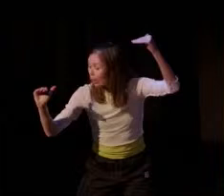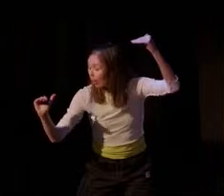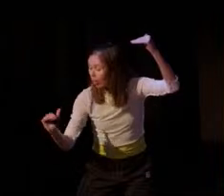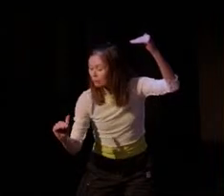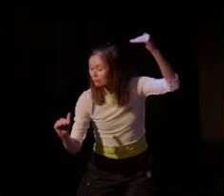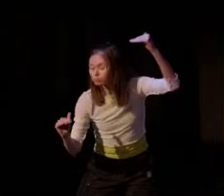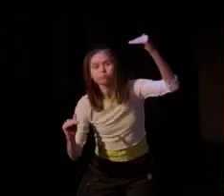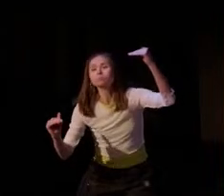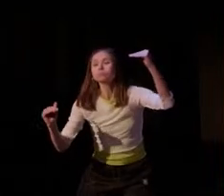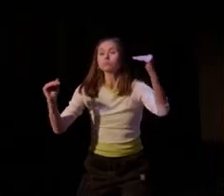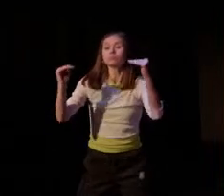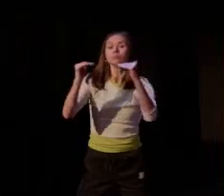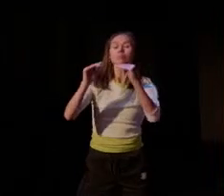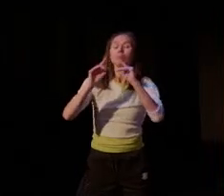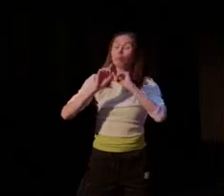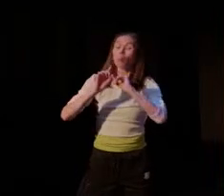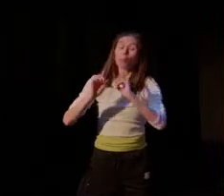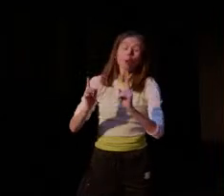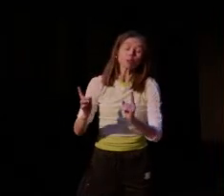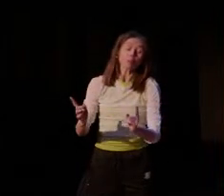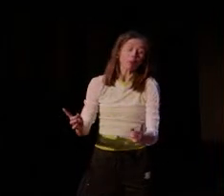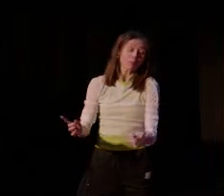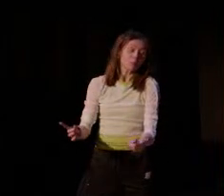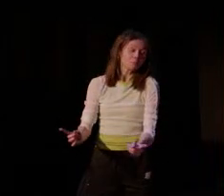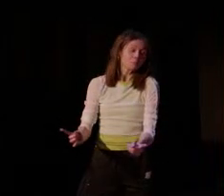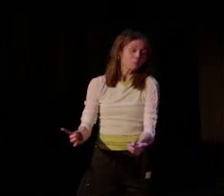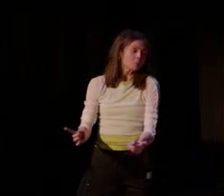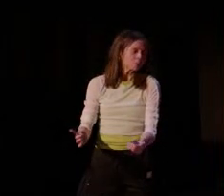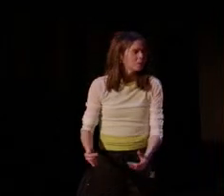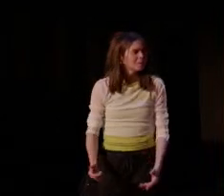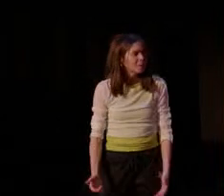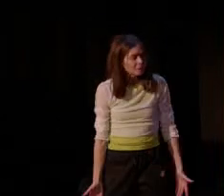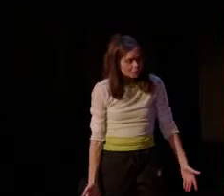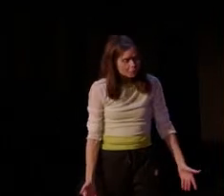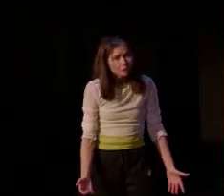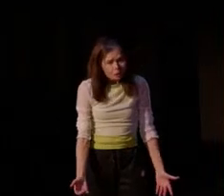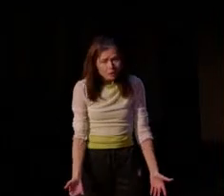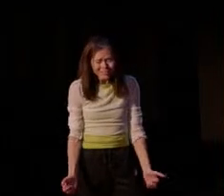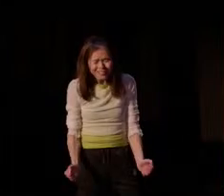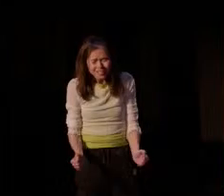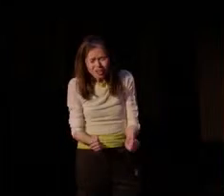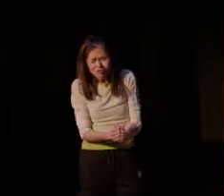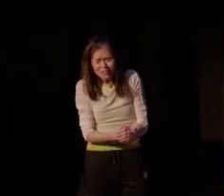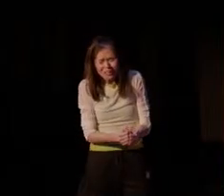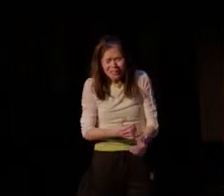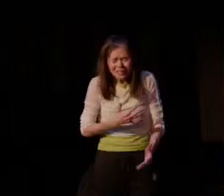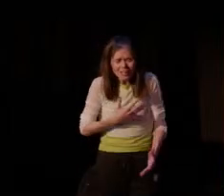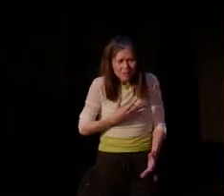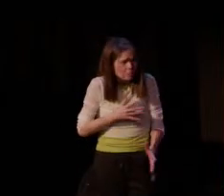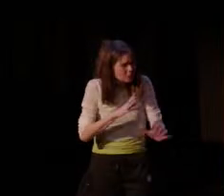be unparalleled. I agree, but killed?